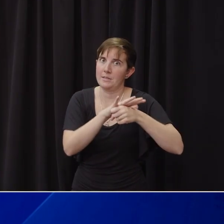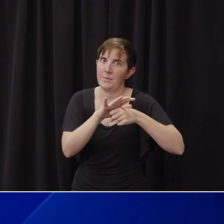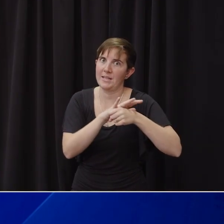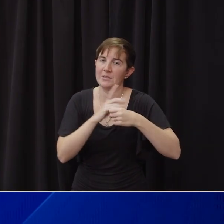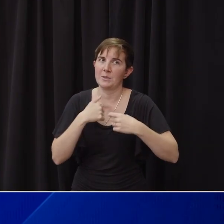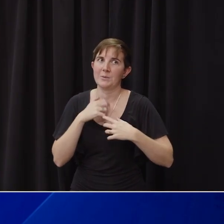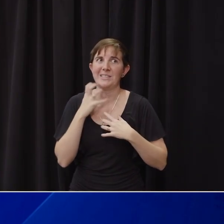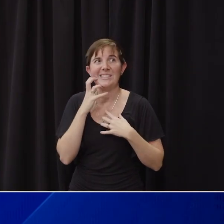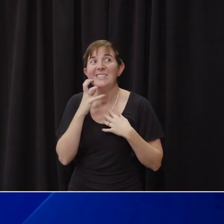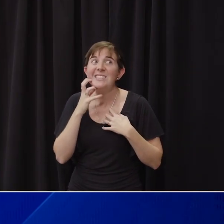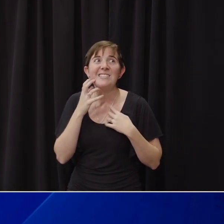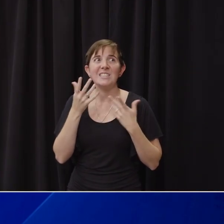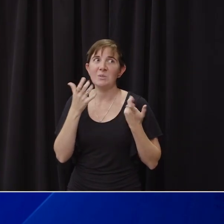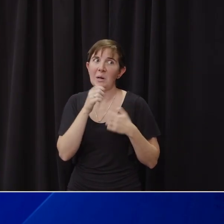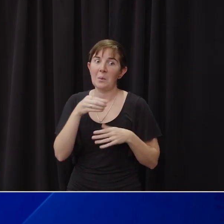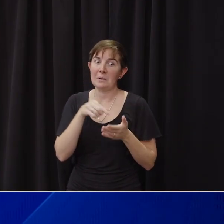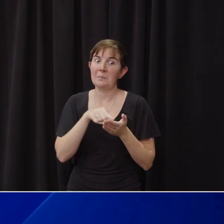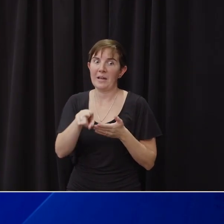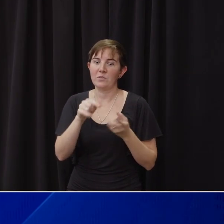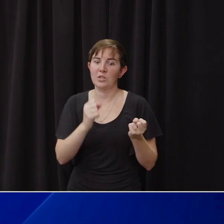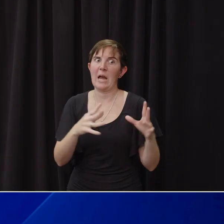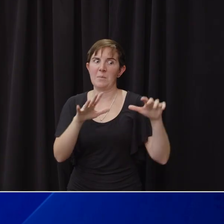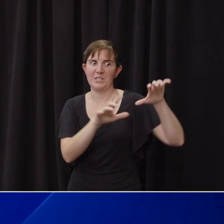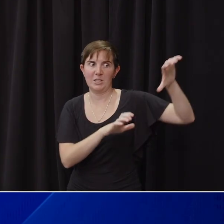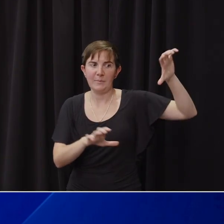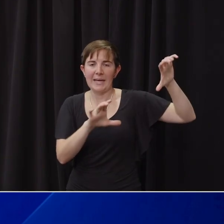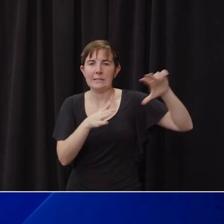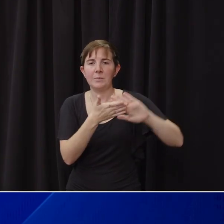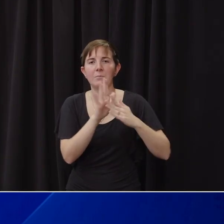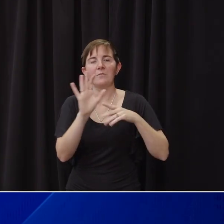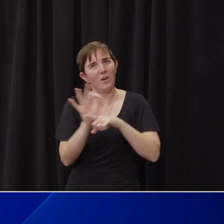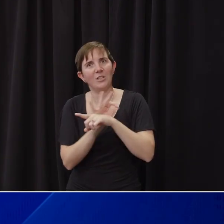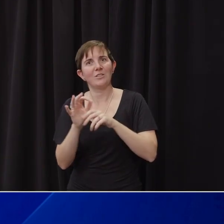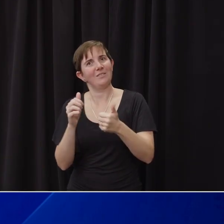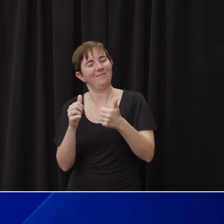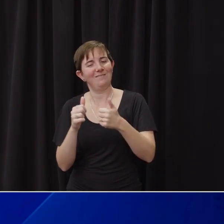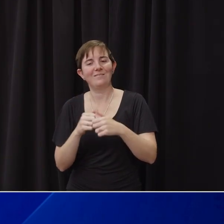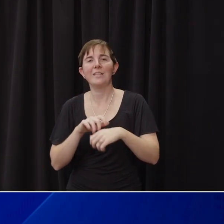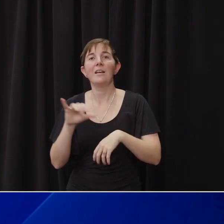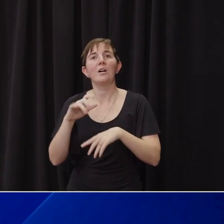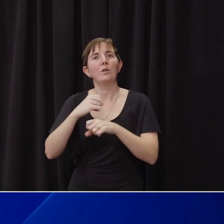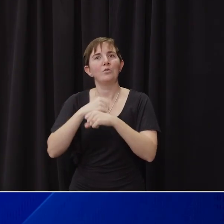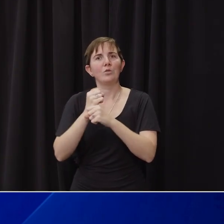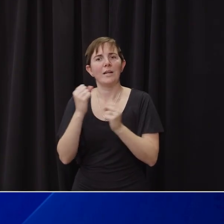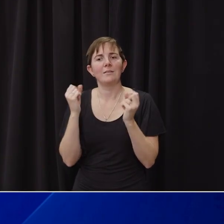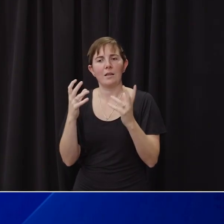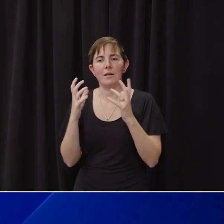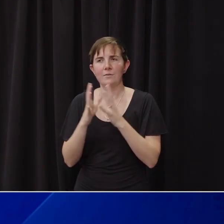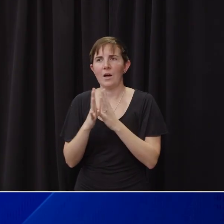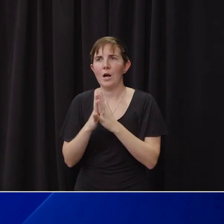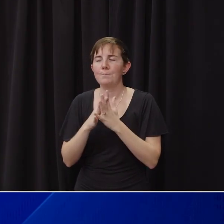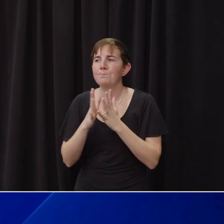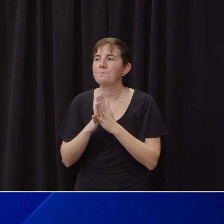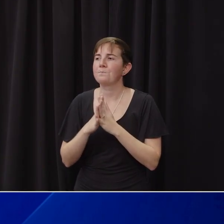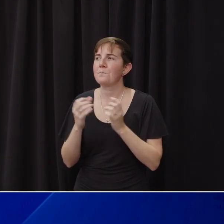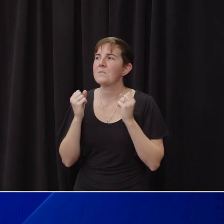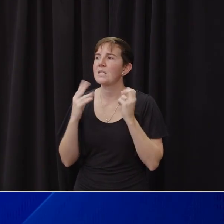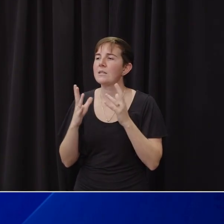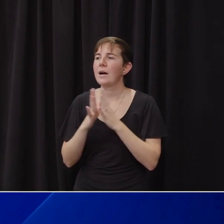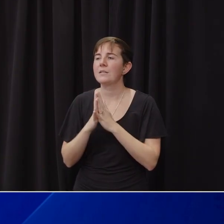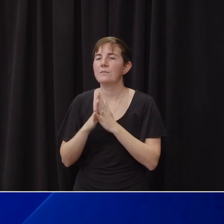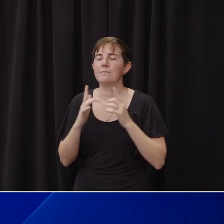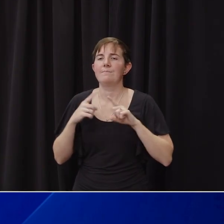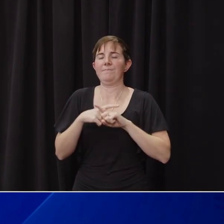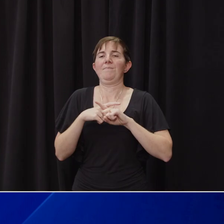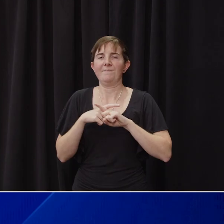we rather not pay for anymore now, and we make it functional. But it also creates a lot of